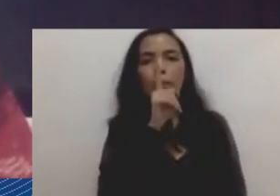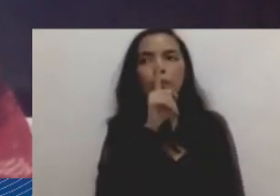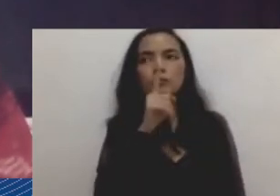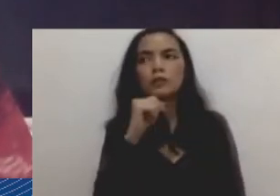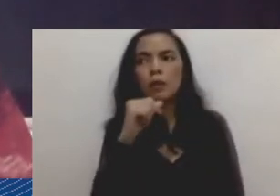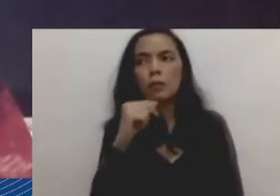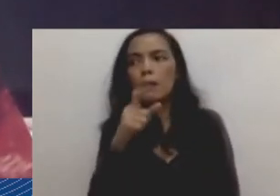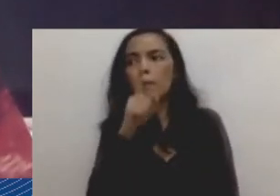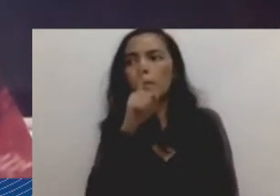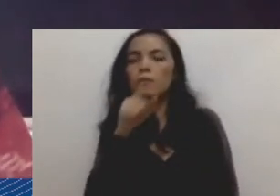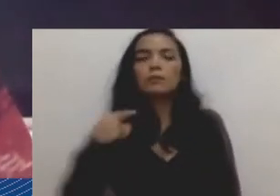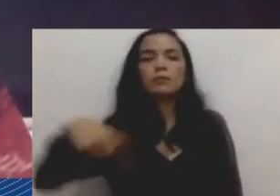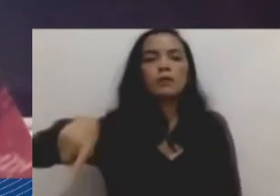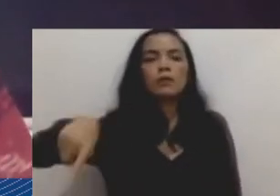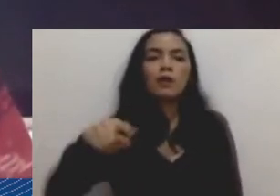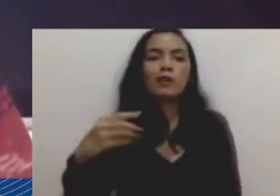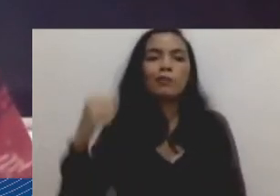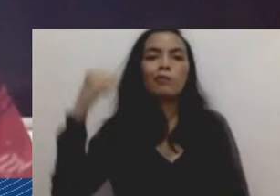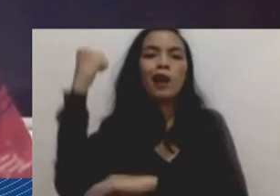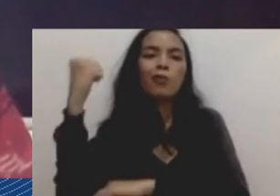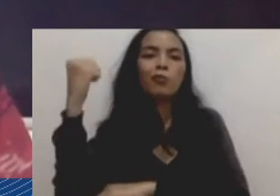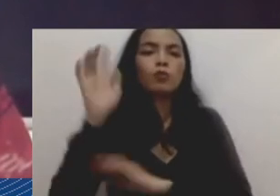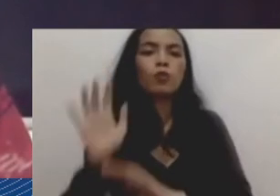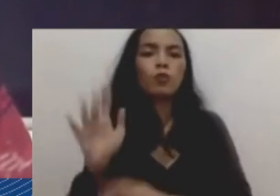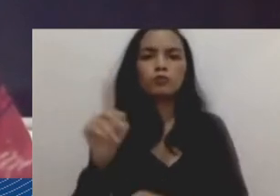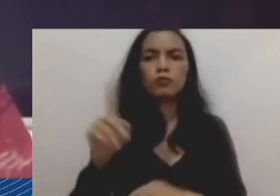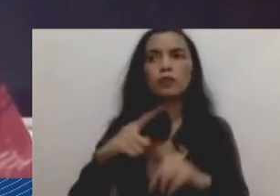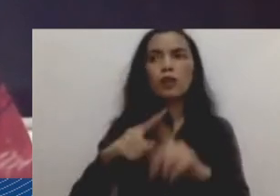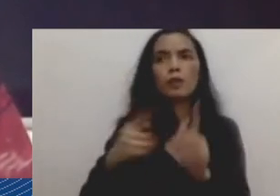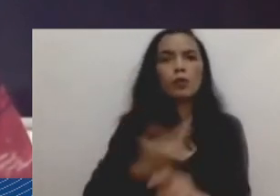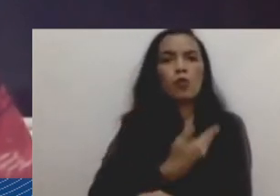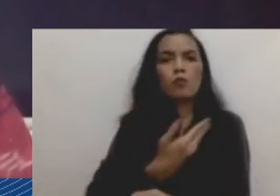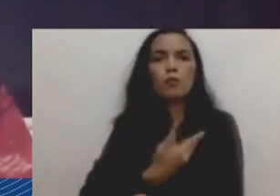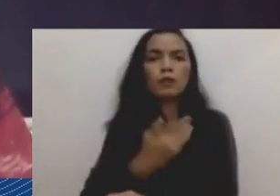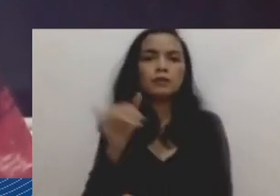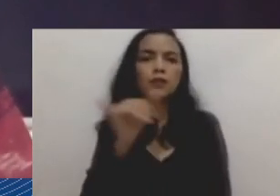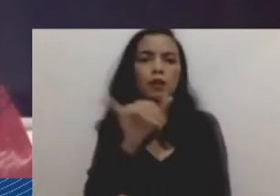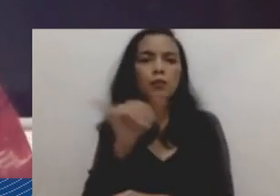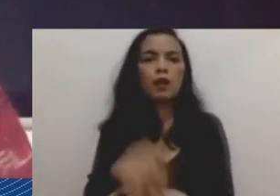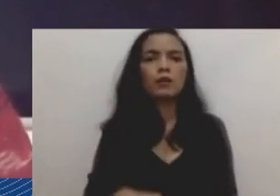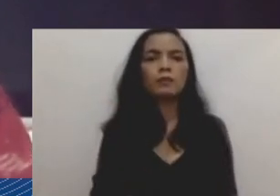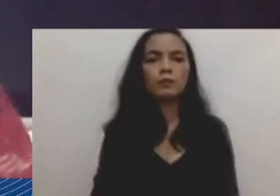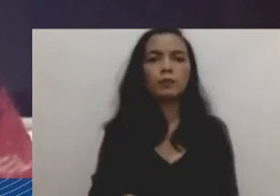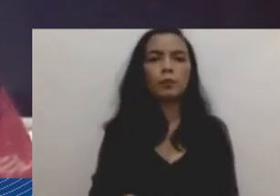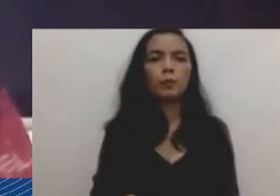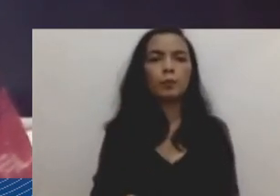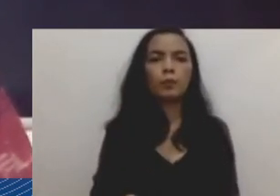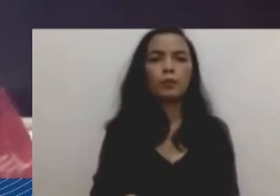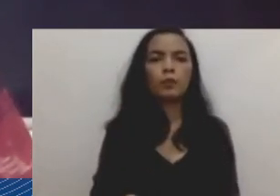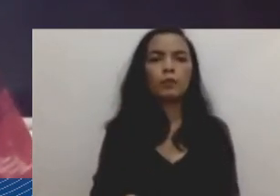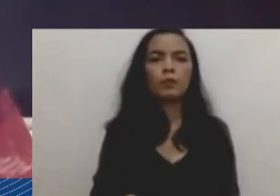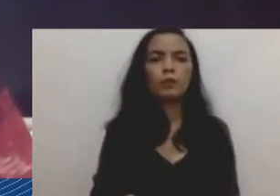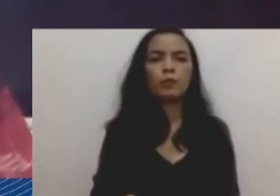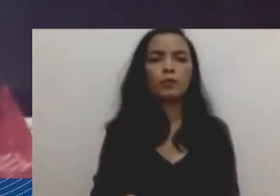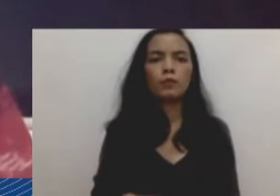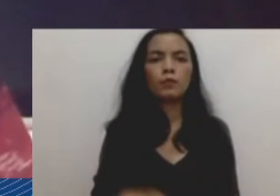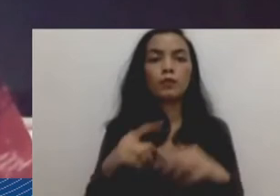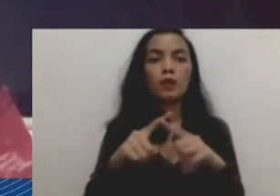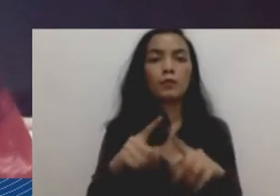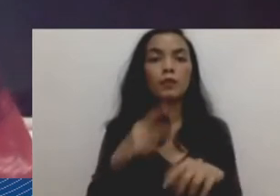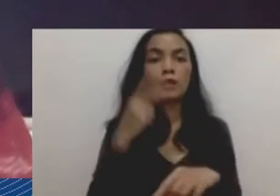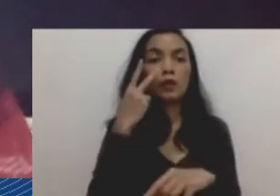which we will discuss further with another speakers. But before that, we're going to watch a